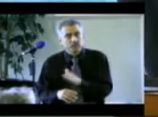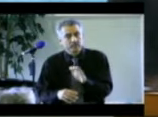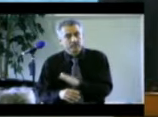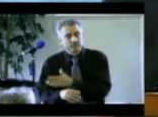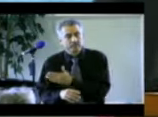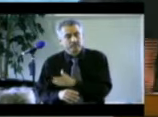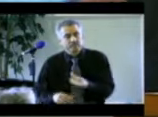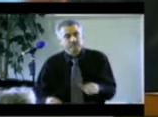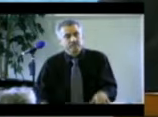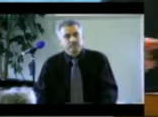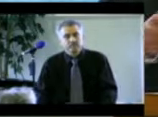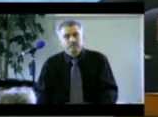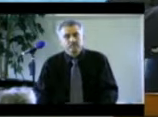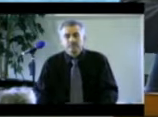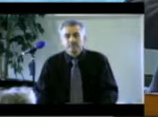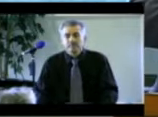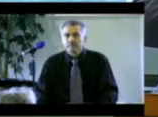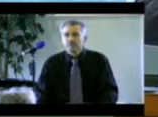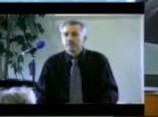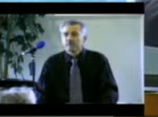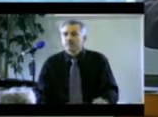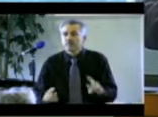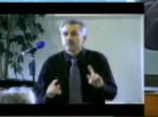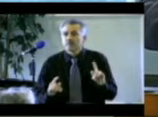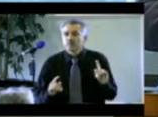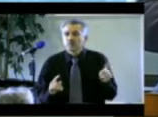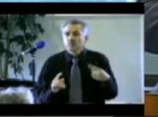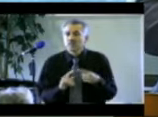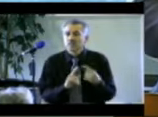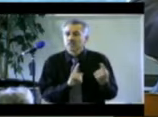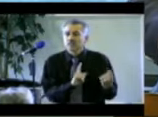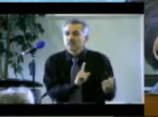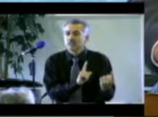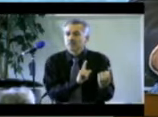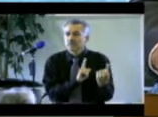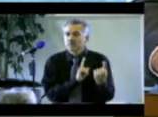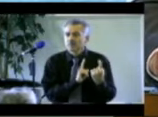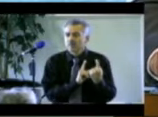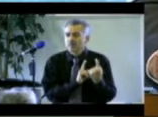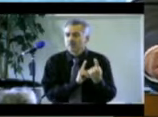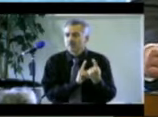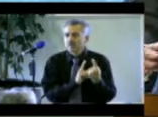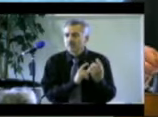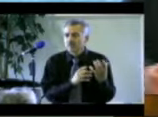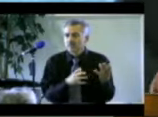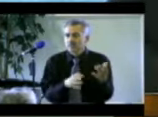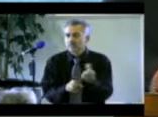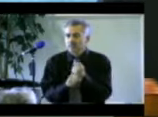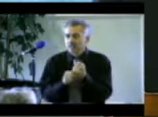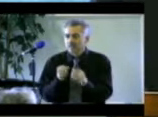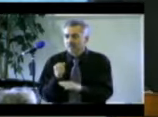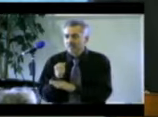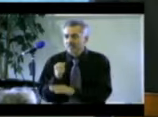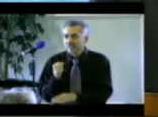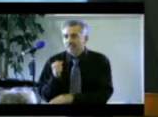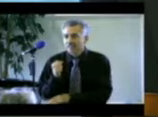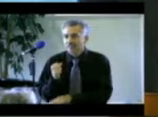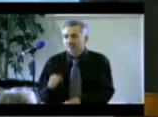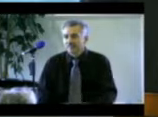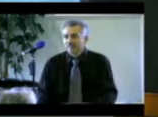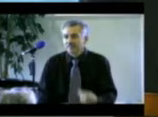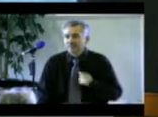As you came up, along with your fellow college students, I was remembering how small you were